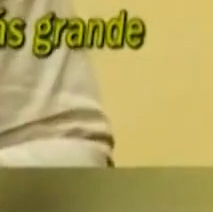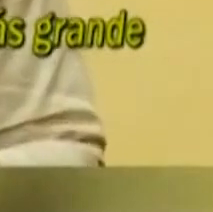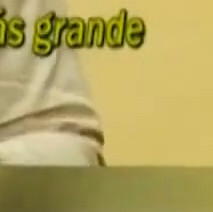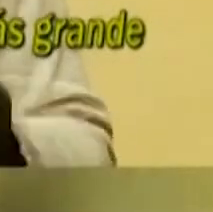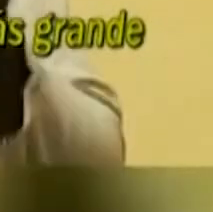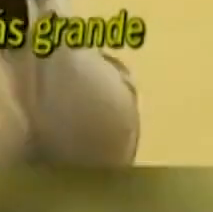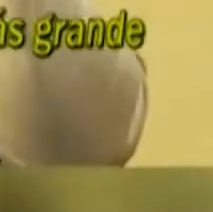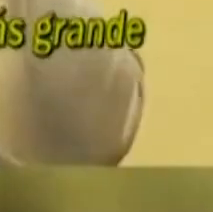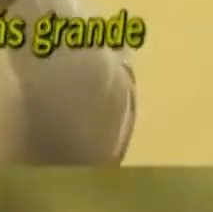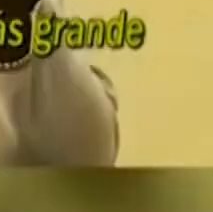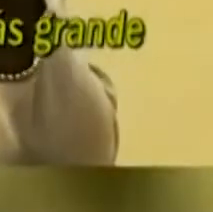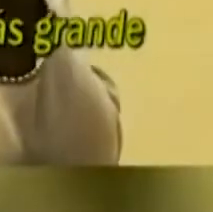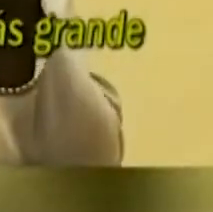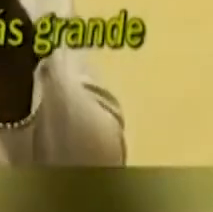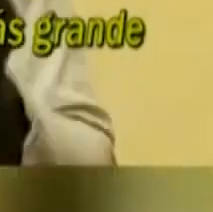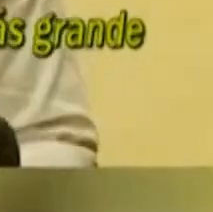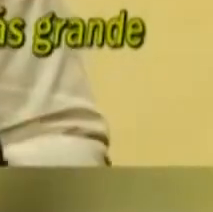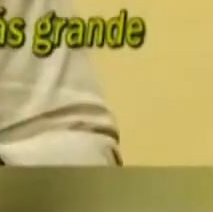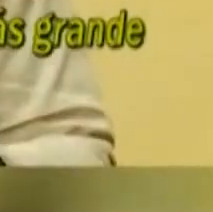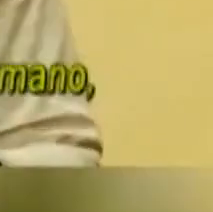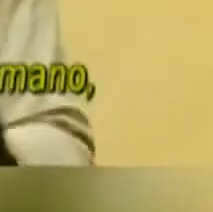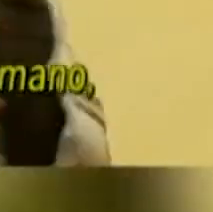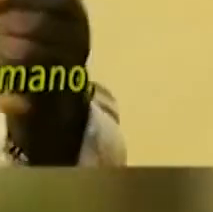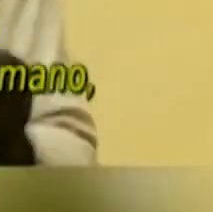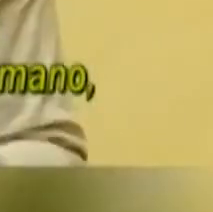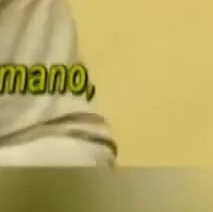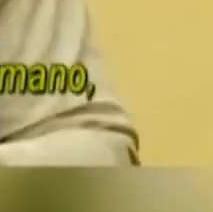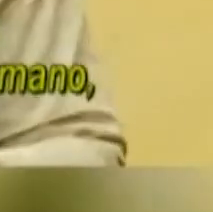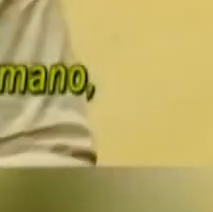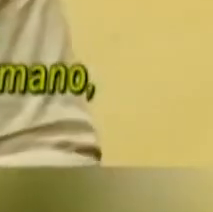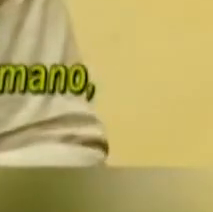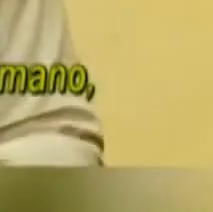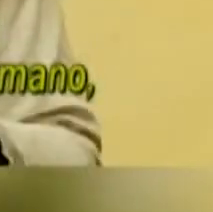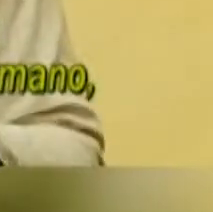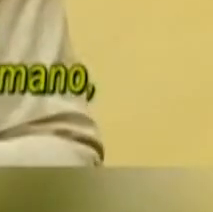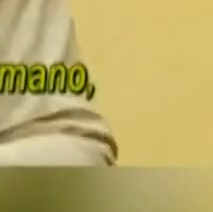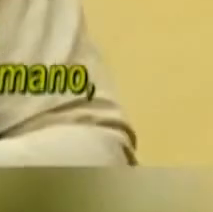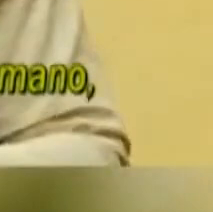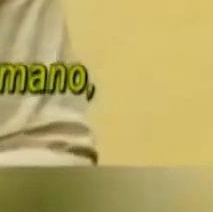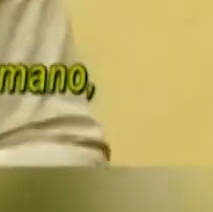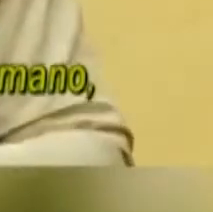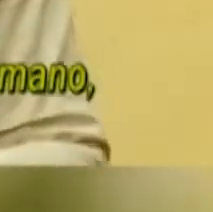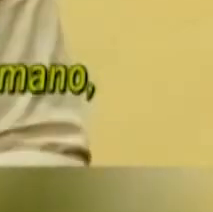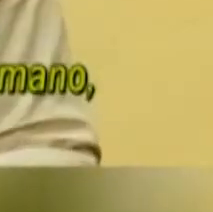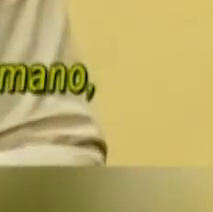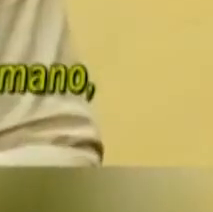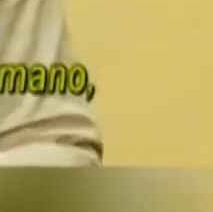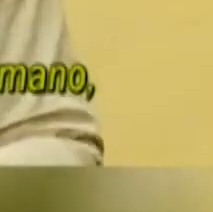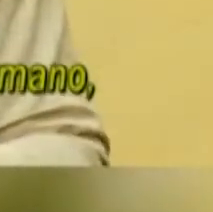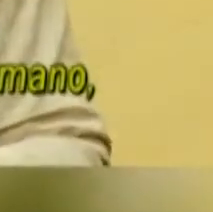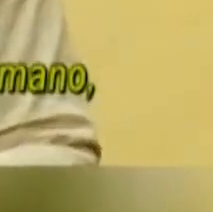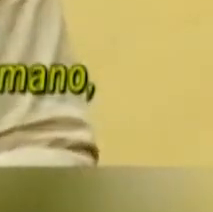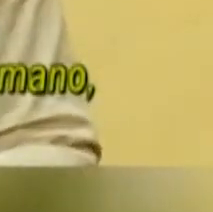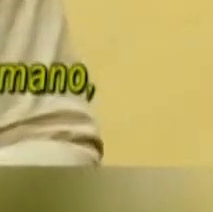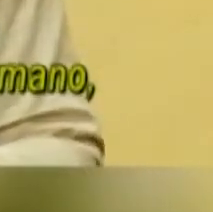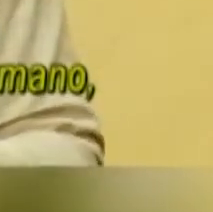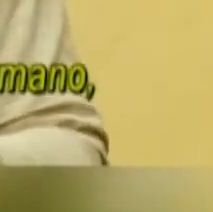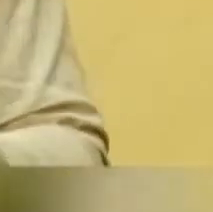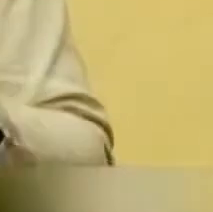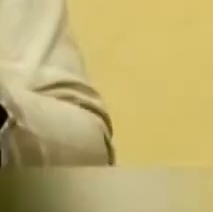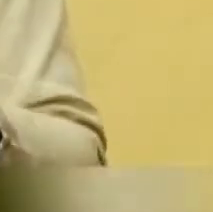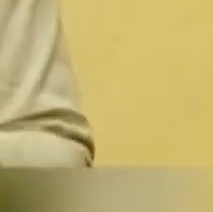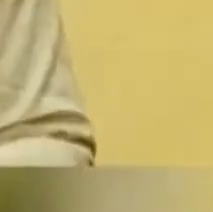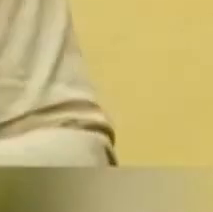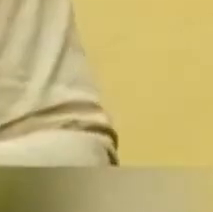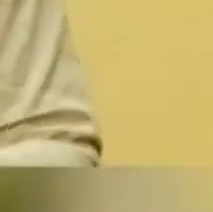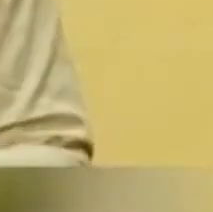remember, because they say the greater love has no man than to lay down his life for his fellow man.